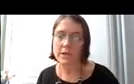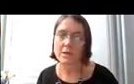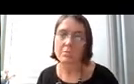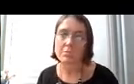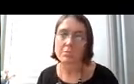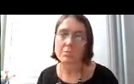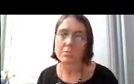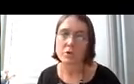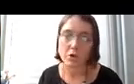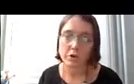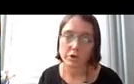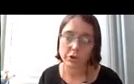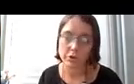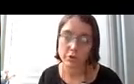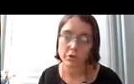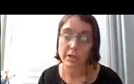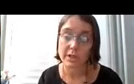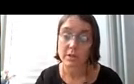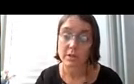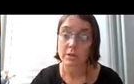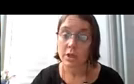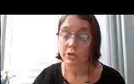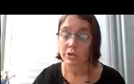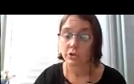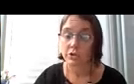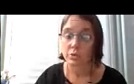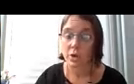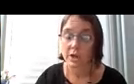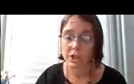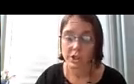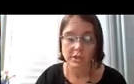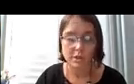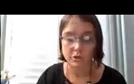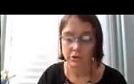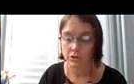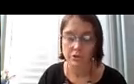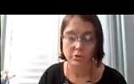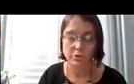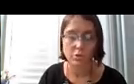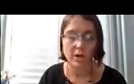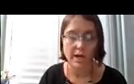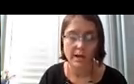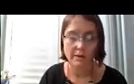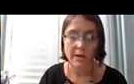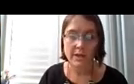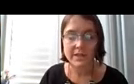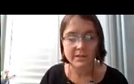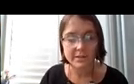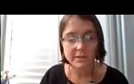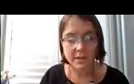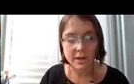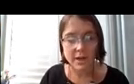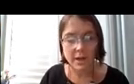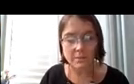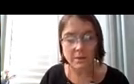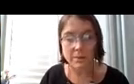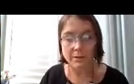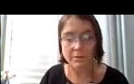You will then move on to using your students' worksheets. So your students will have